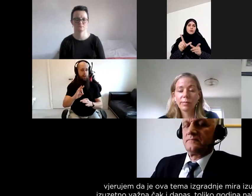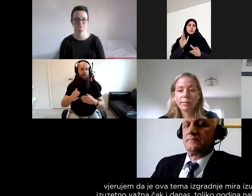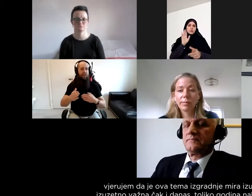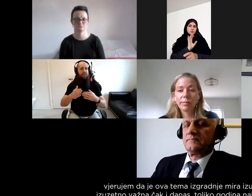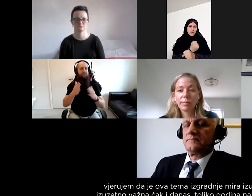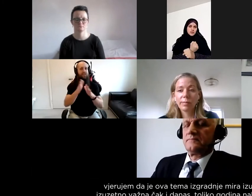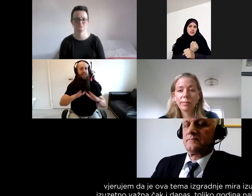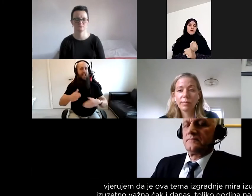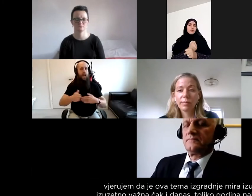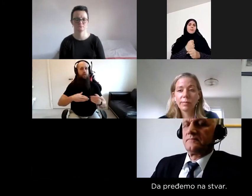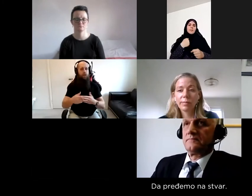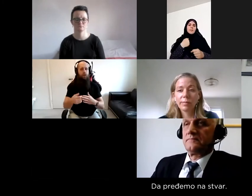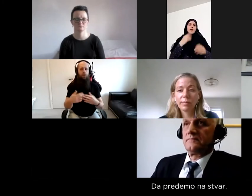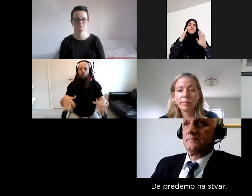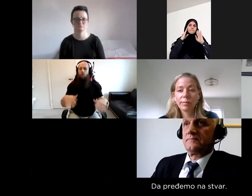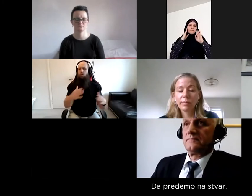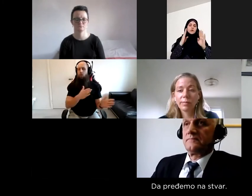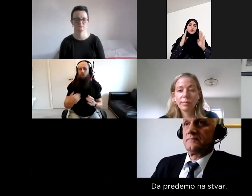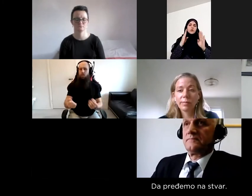so many years after the war.